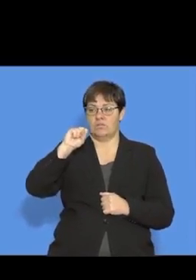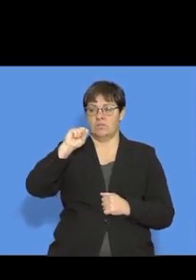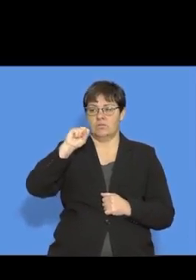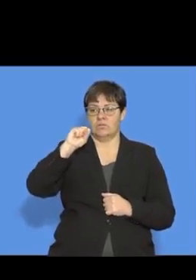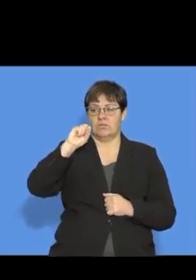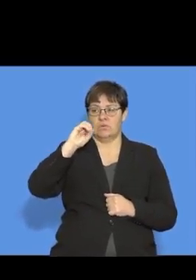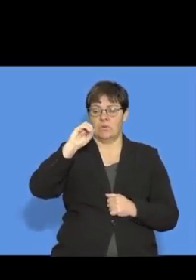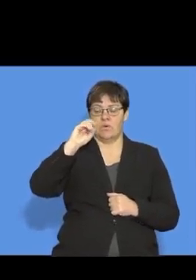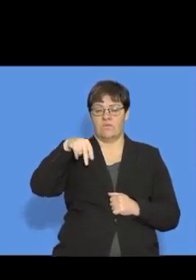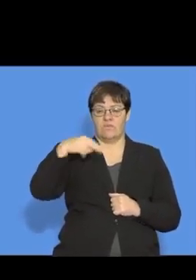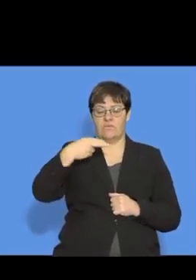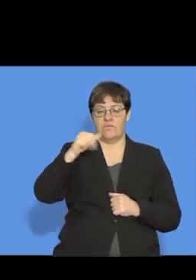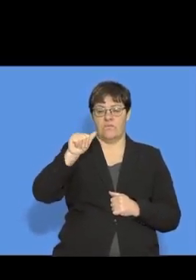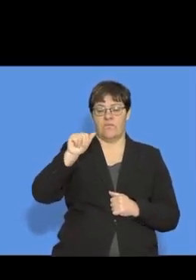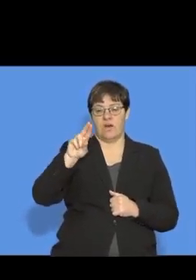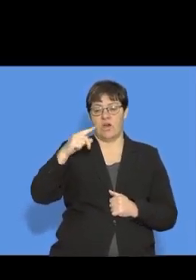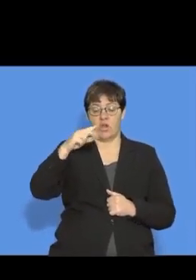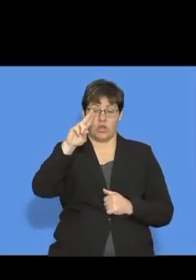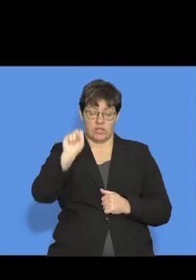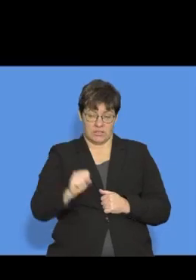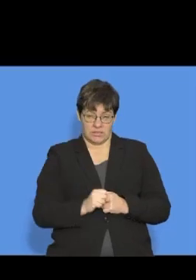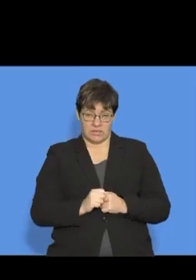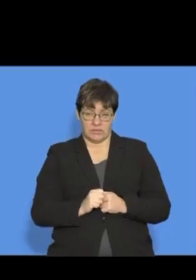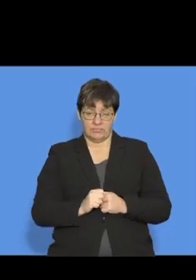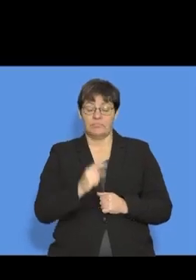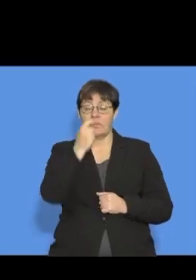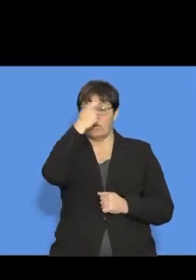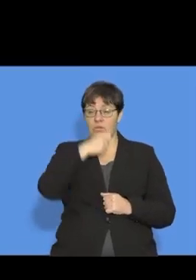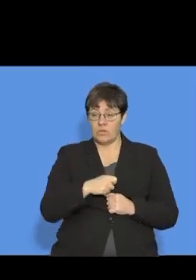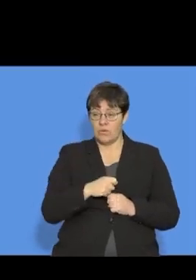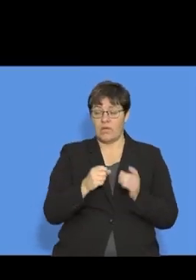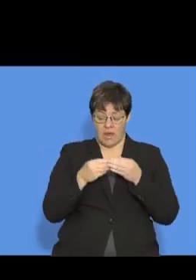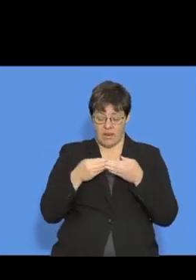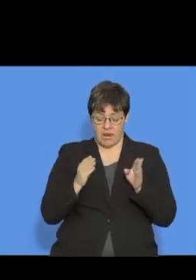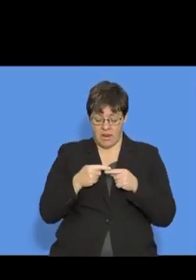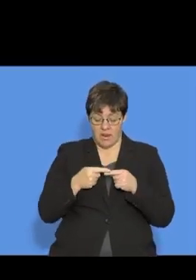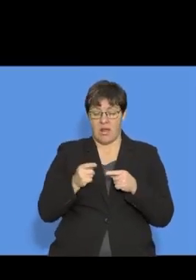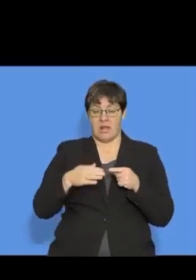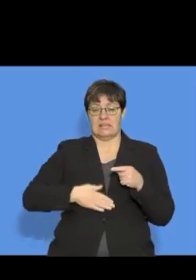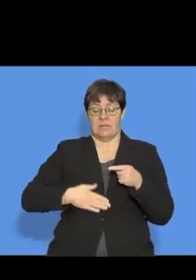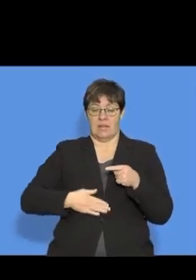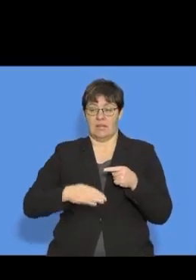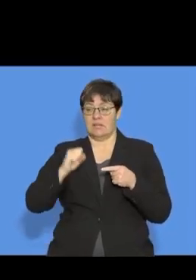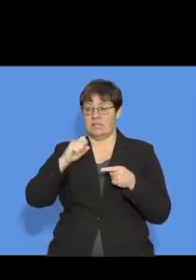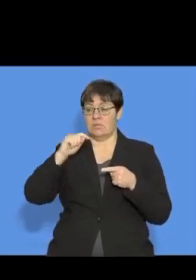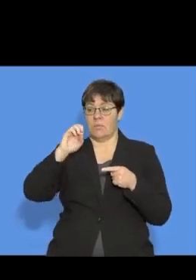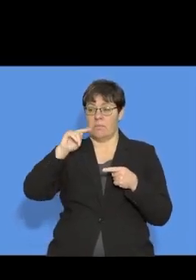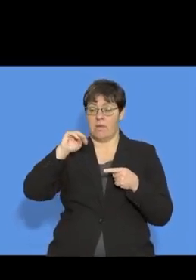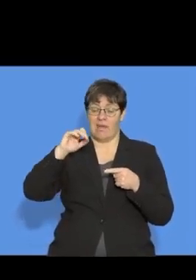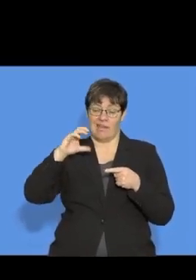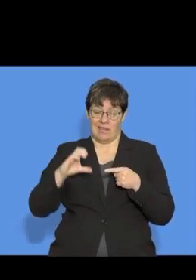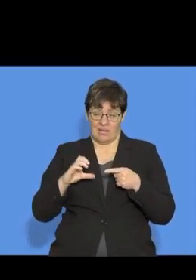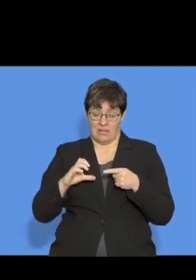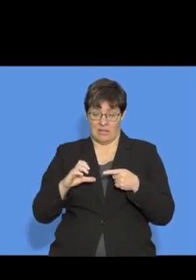that connects the mouth to an important organ called the stomach. It is in the stomach that